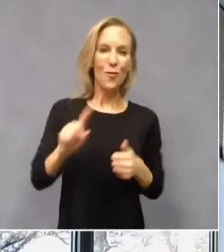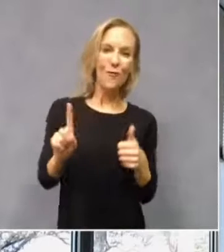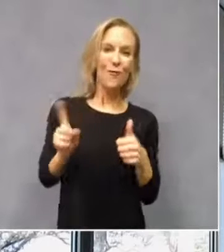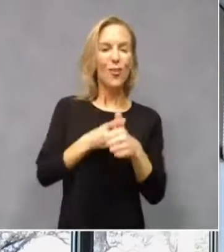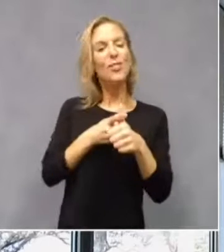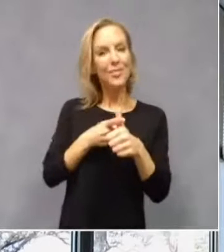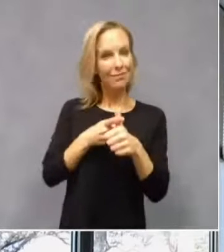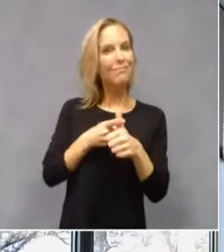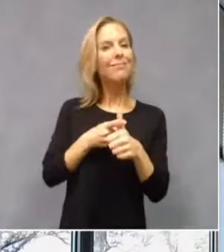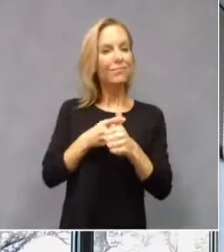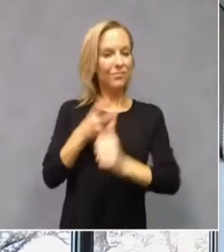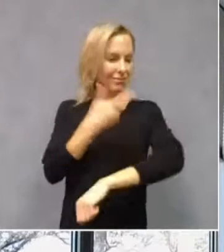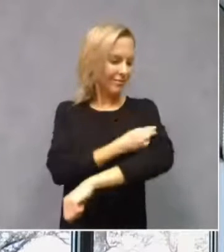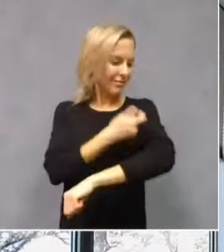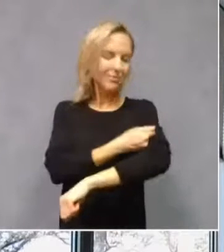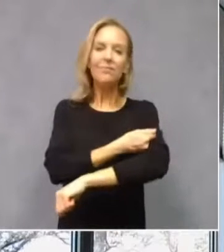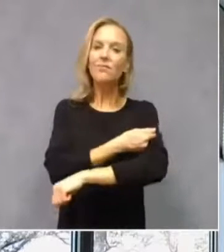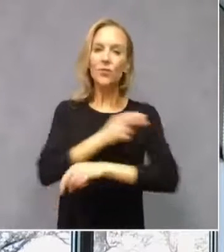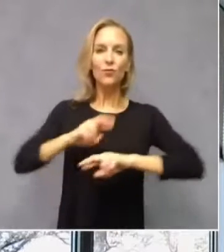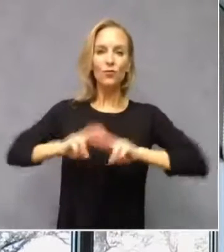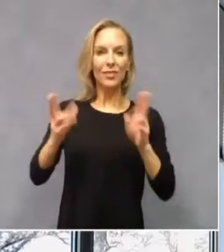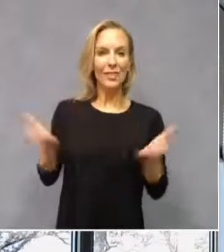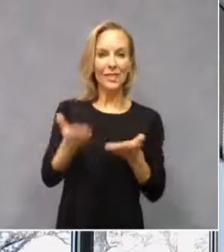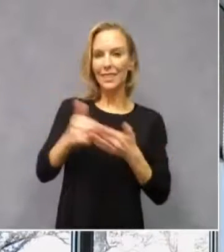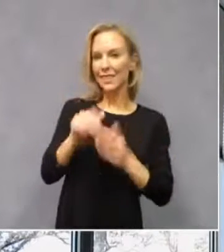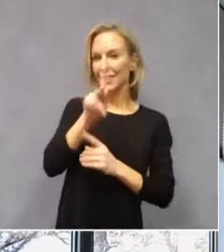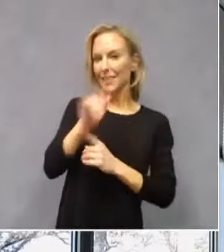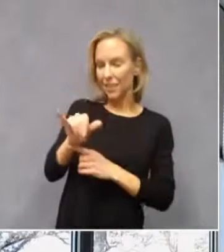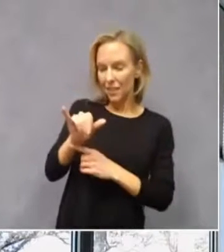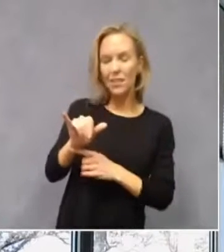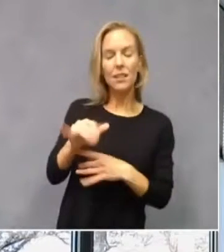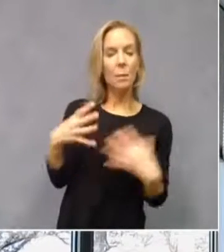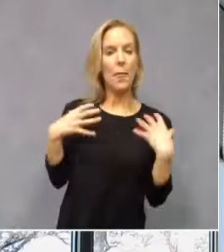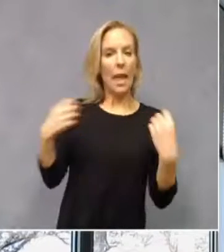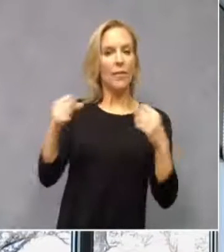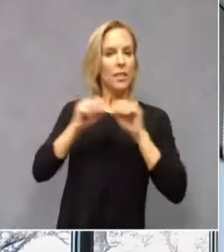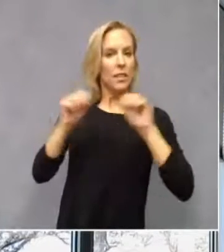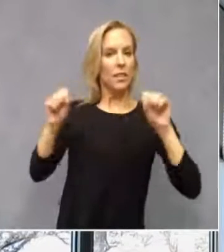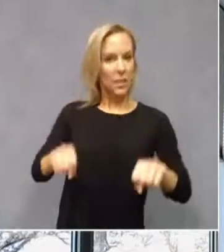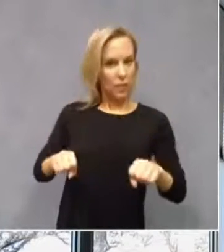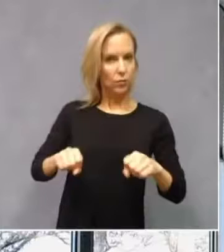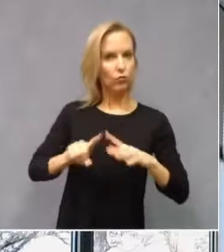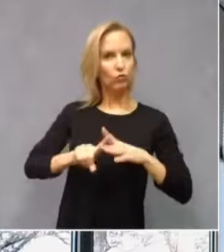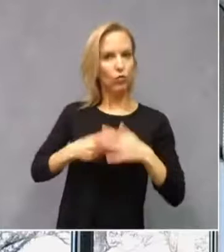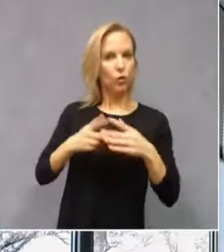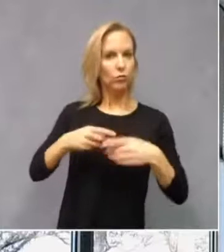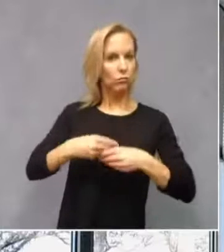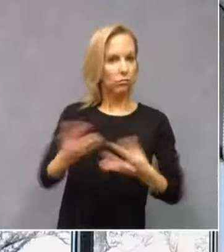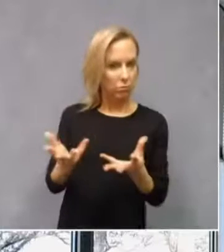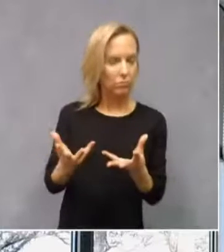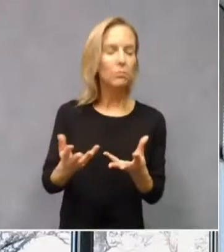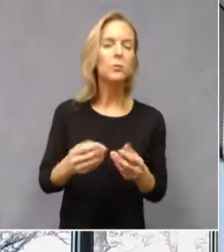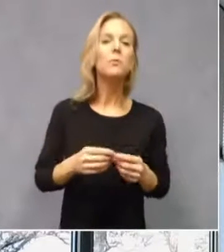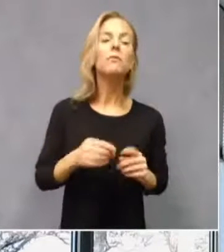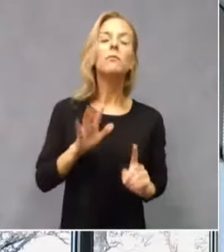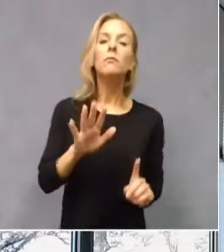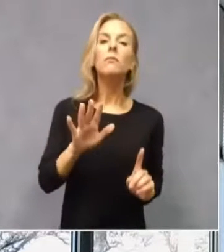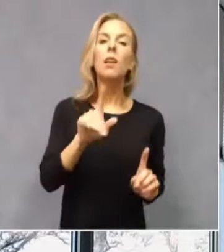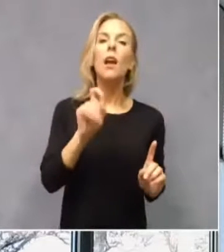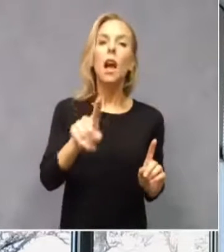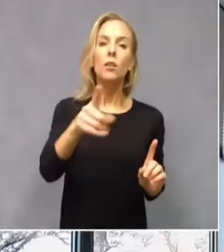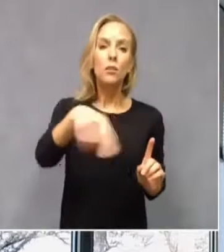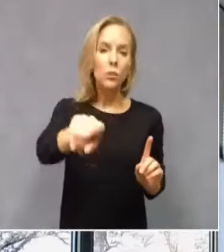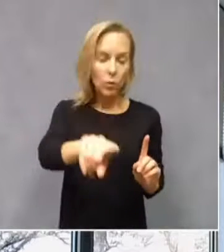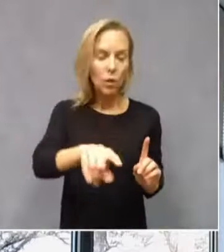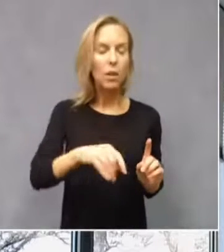doses of vaccine in the state, that our health systems are beginning to administer it. I have to ask you all, this